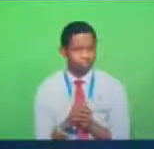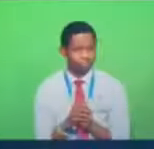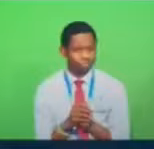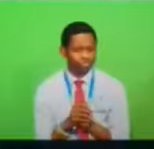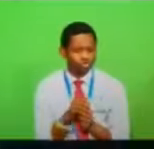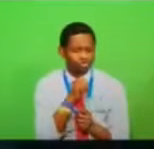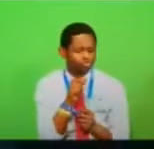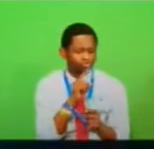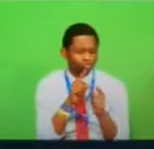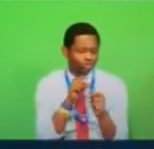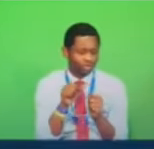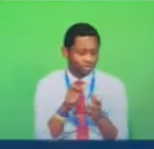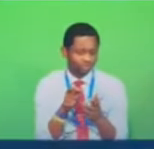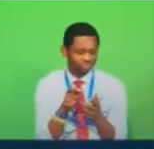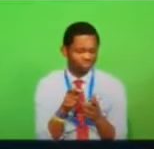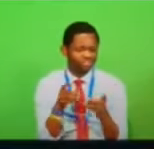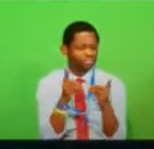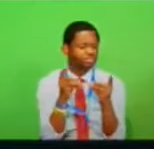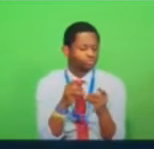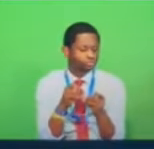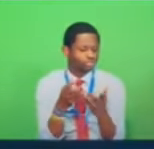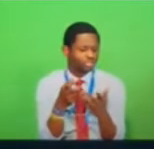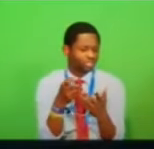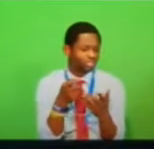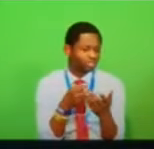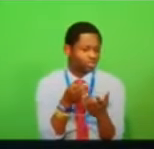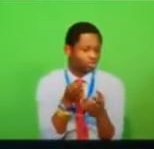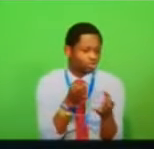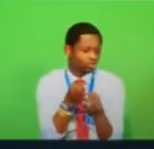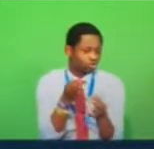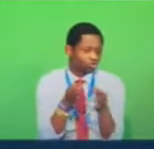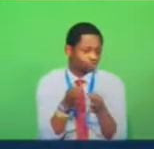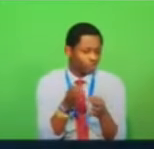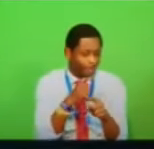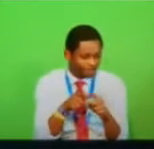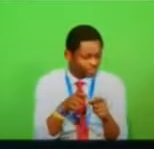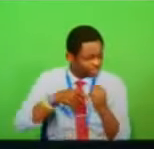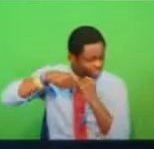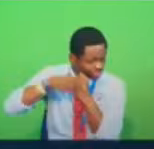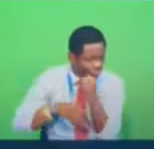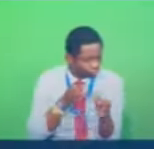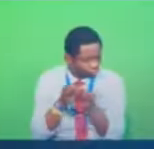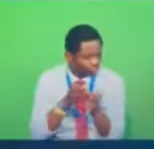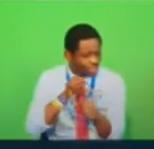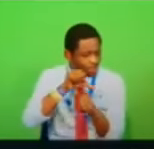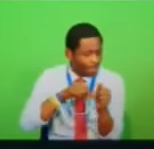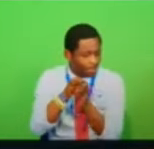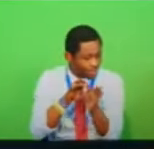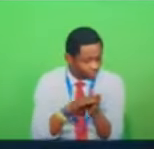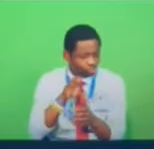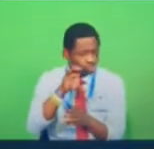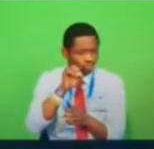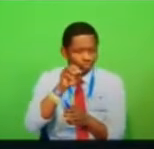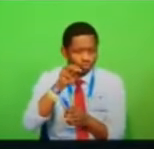devotional commentary, a critical commentary from original languages that infuse our Pentecostal spirituality and our paradigms